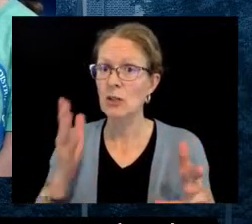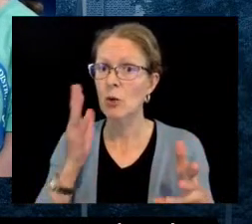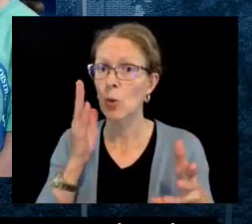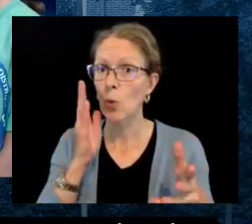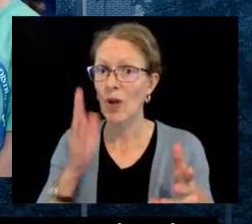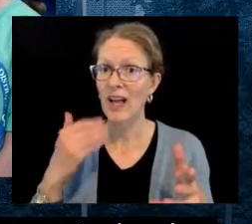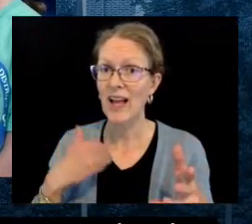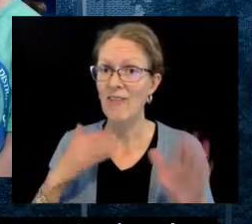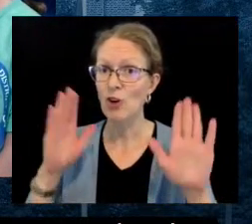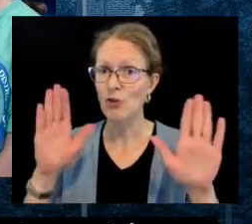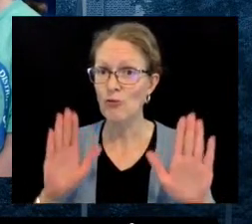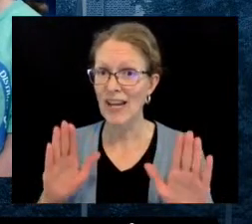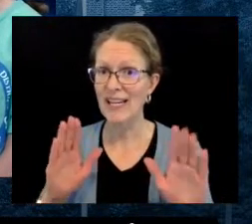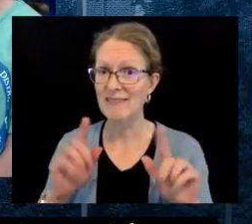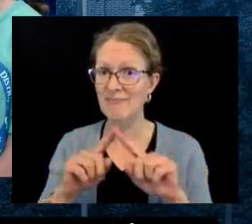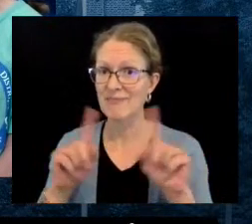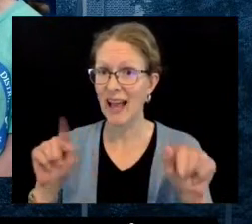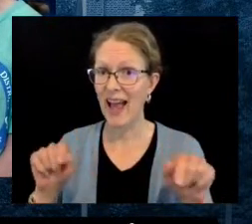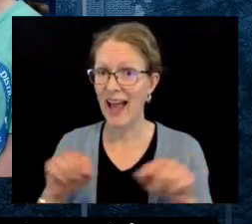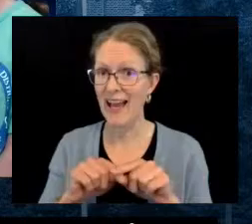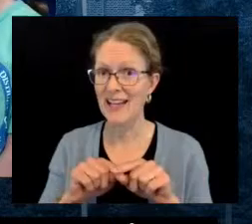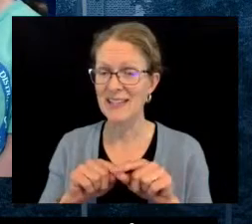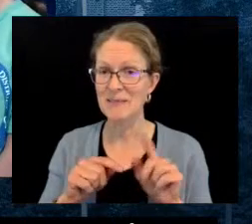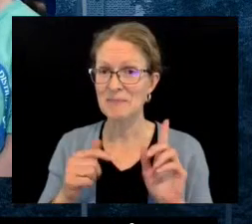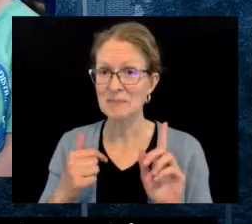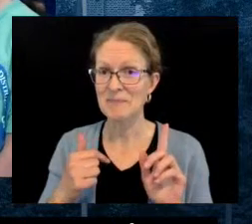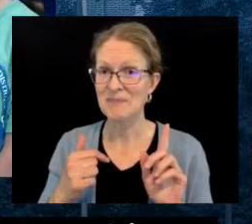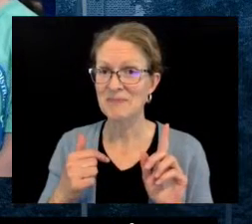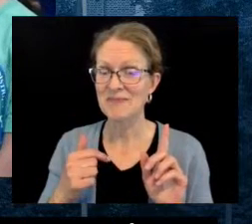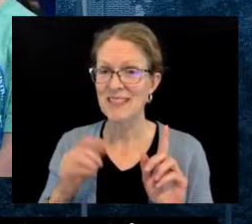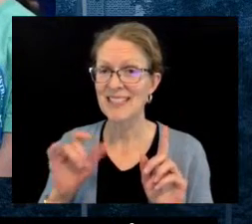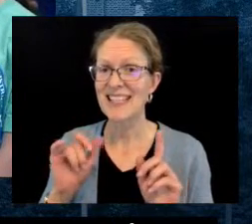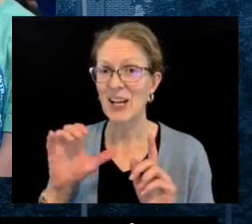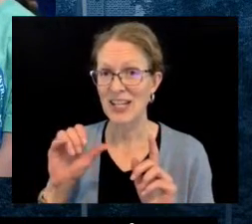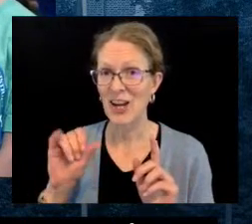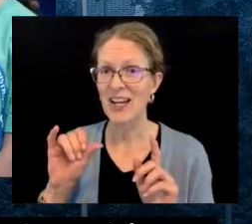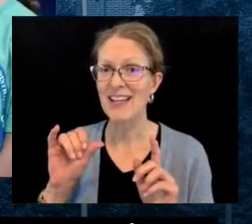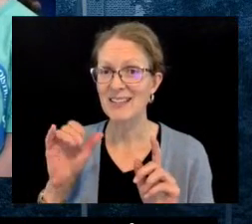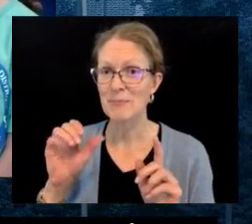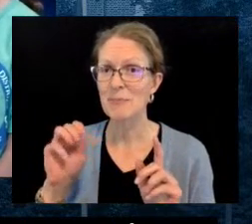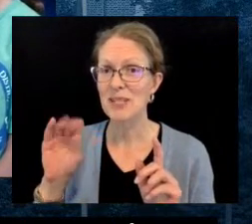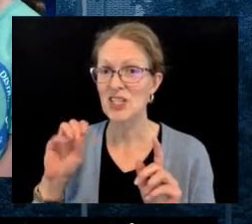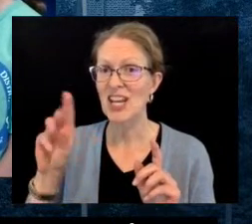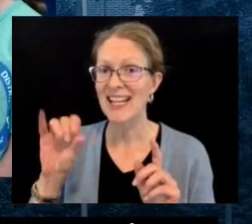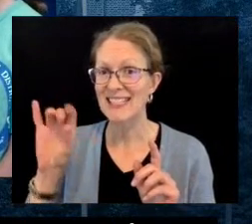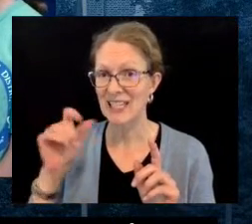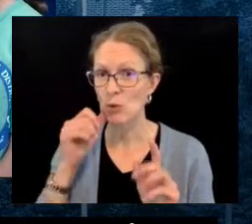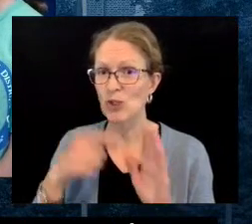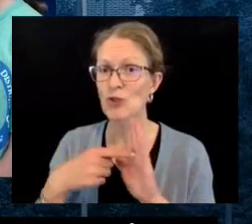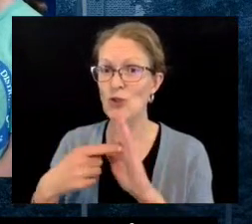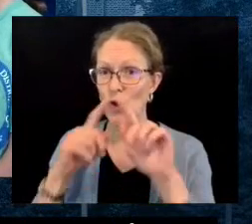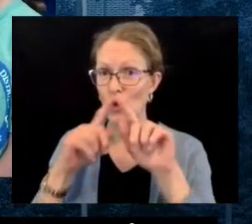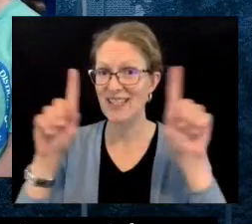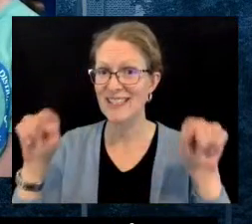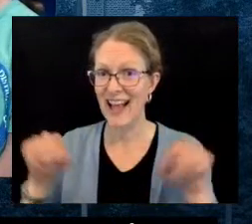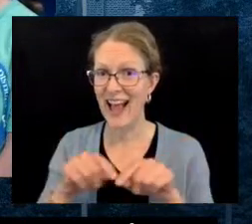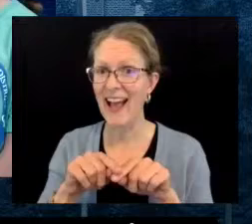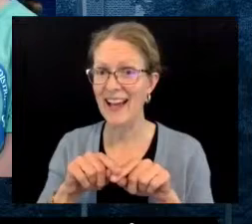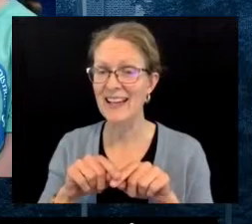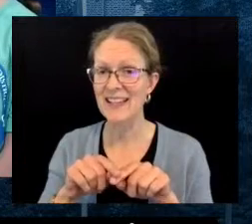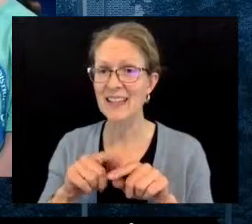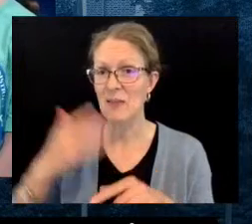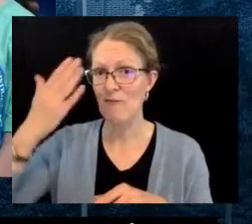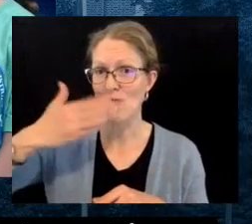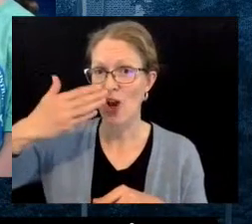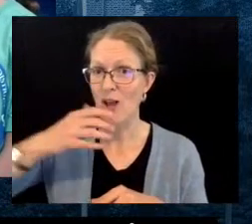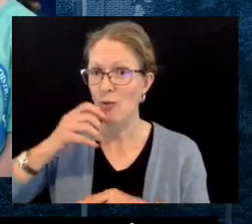going to spoil that because Secretary Majeski's going to show us that sign. And they're going to get a great sign out front, and it's